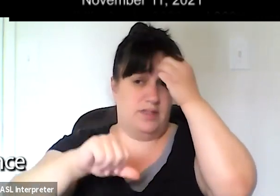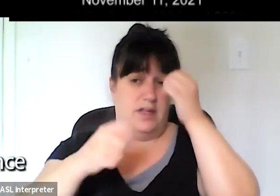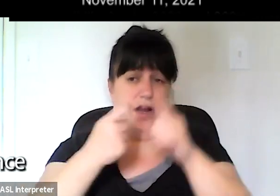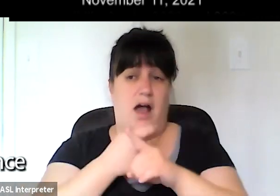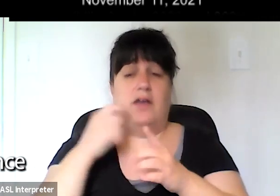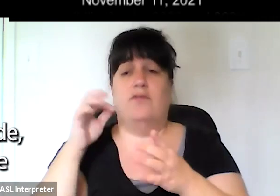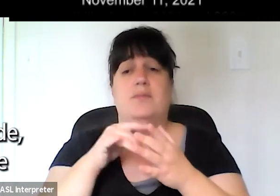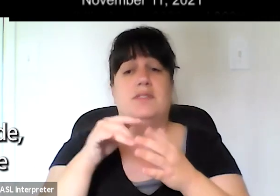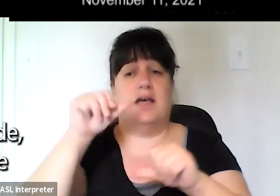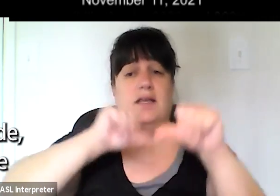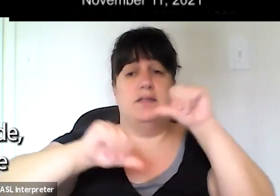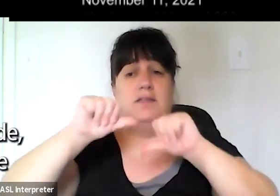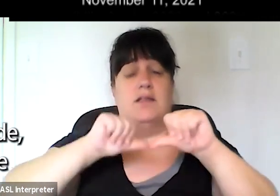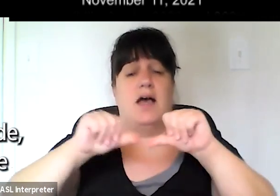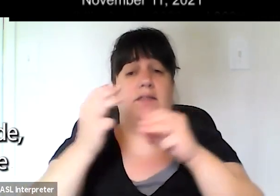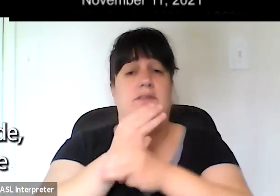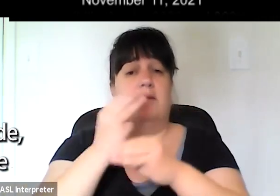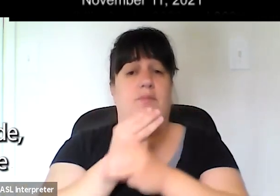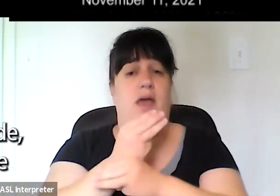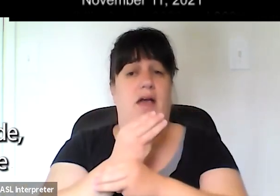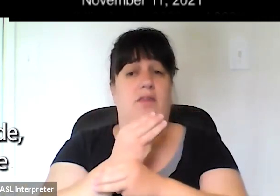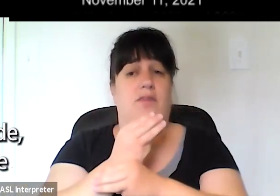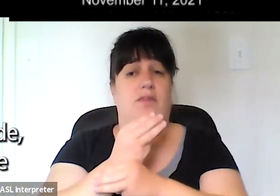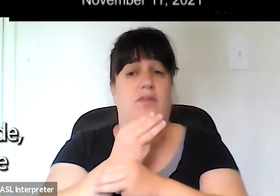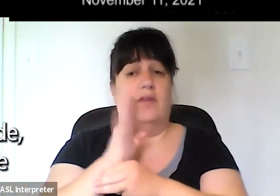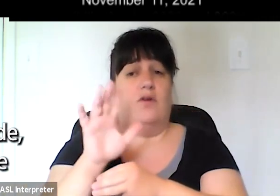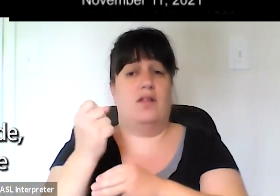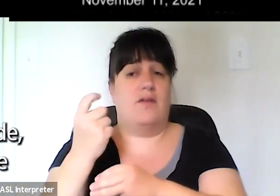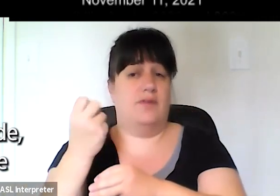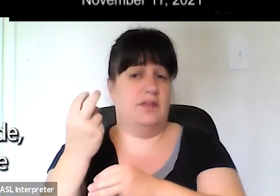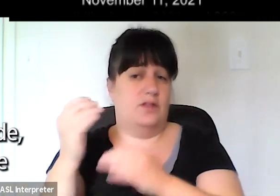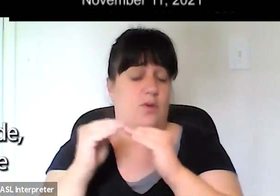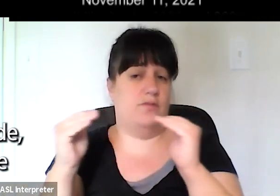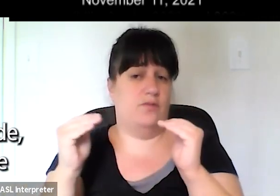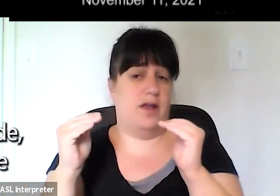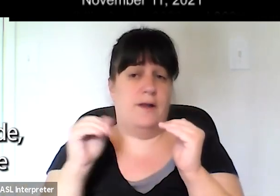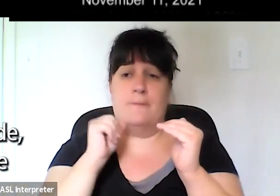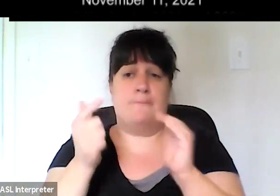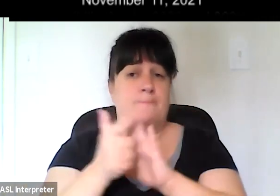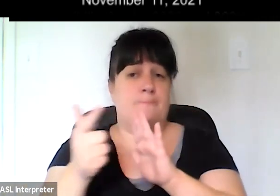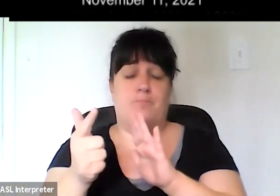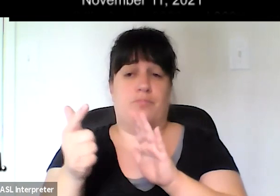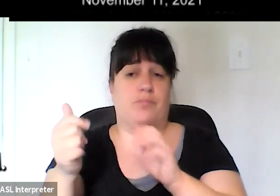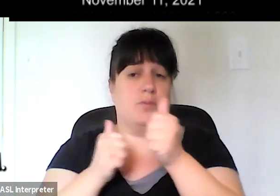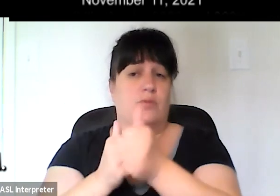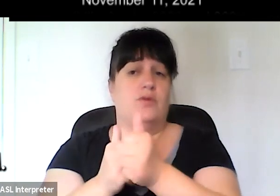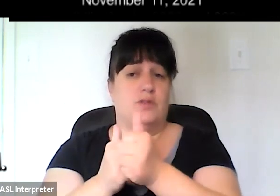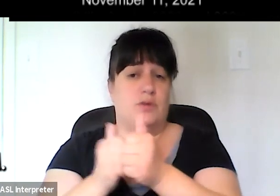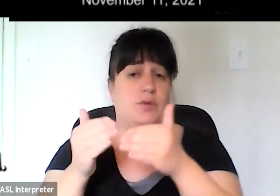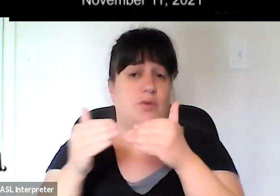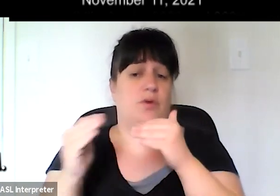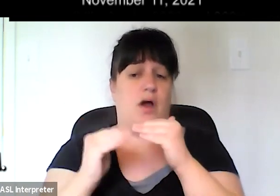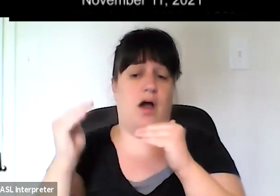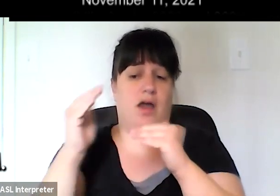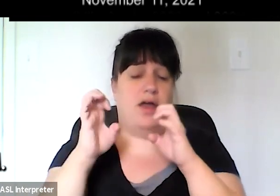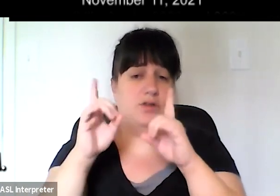studying science and math in her 11th and 12th grade, which did not allow her to pursue further higher